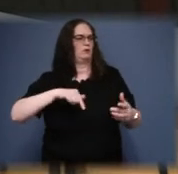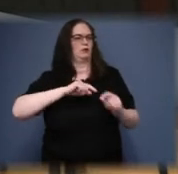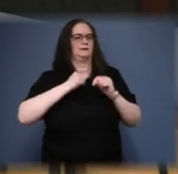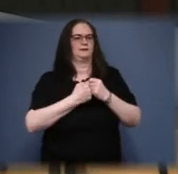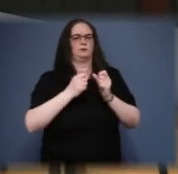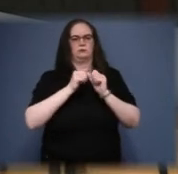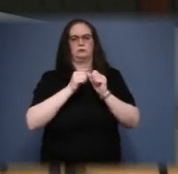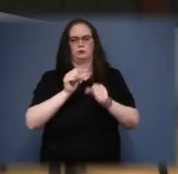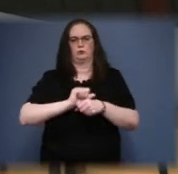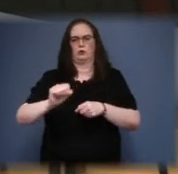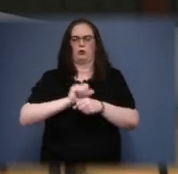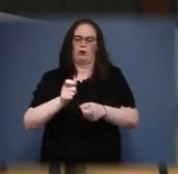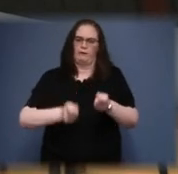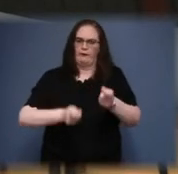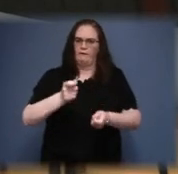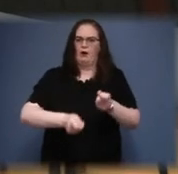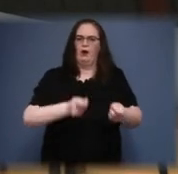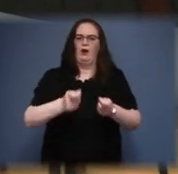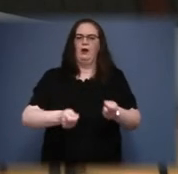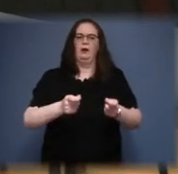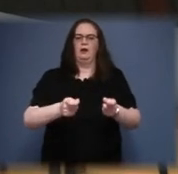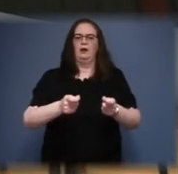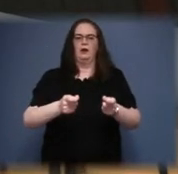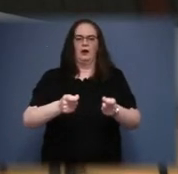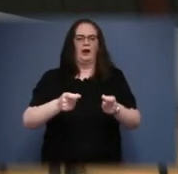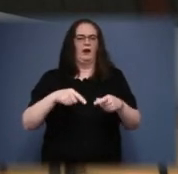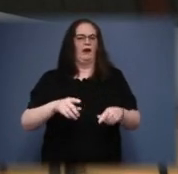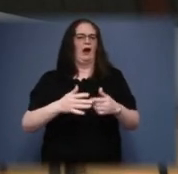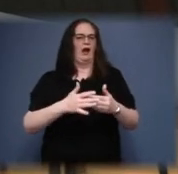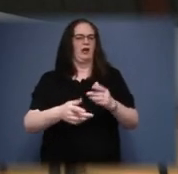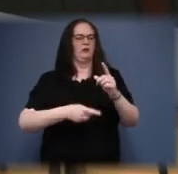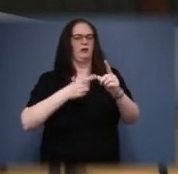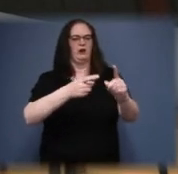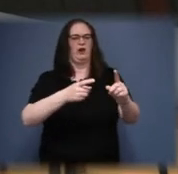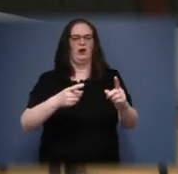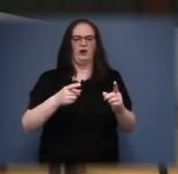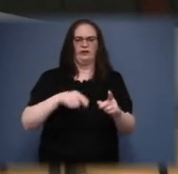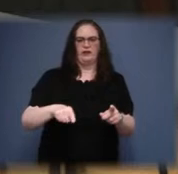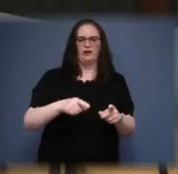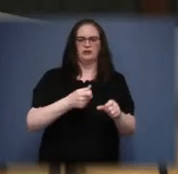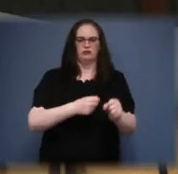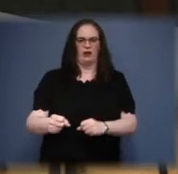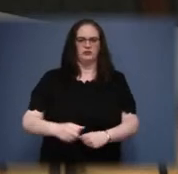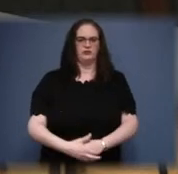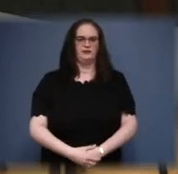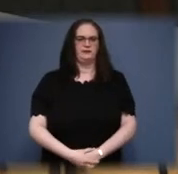continue to work on and refine even as we pursue goals and strategies.